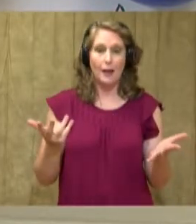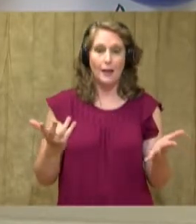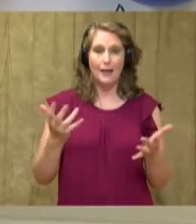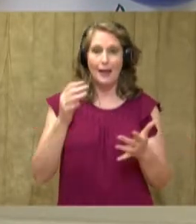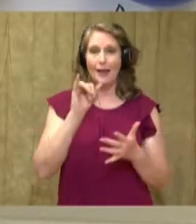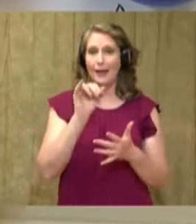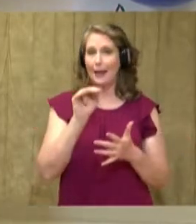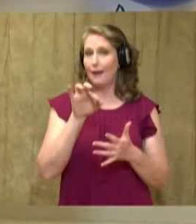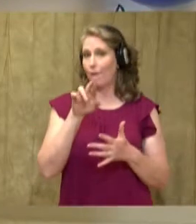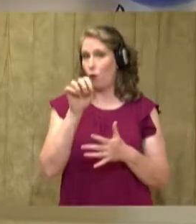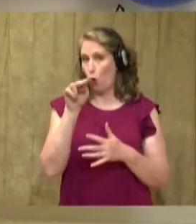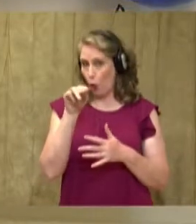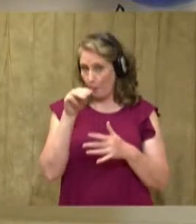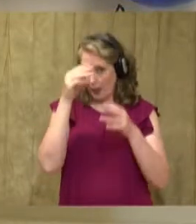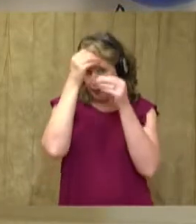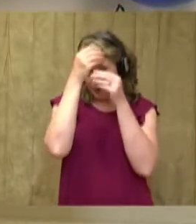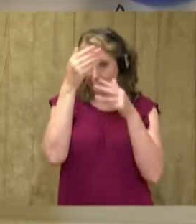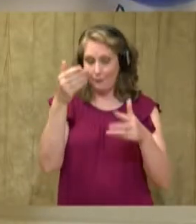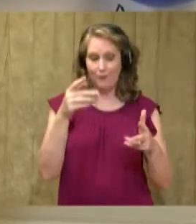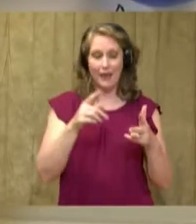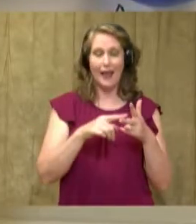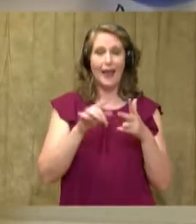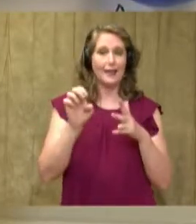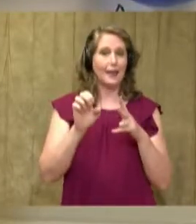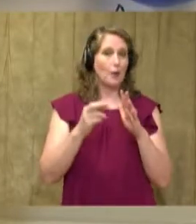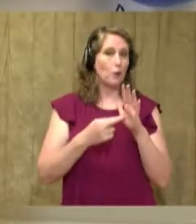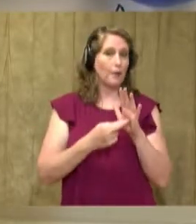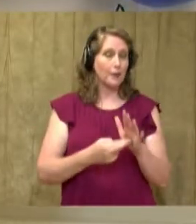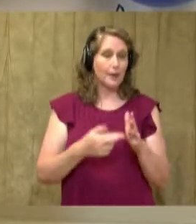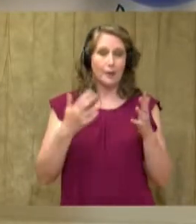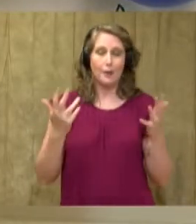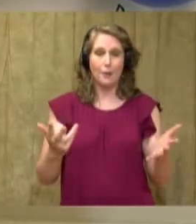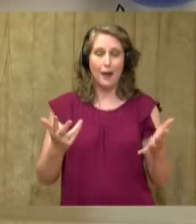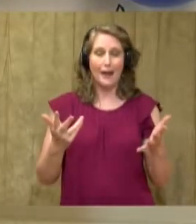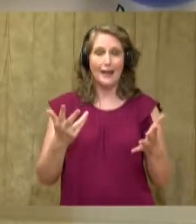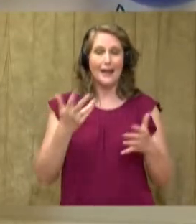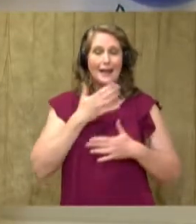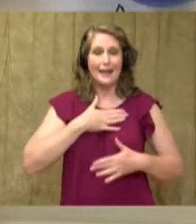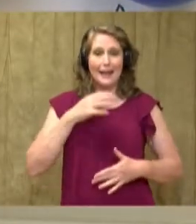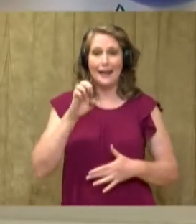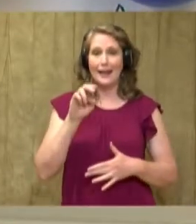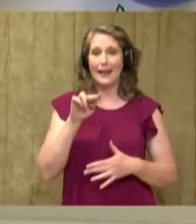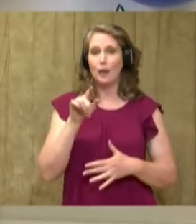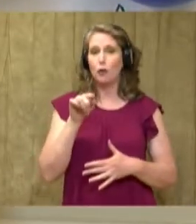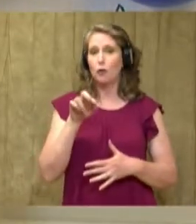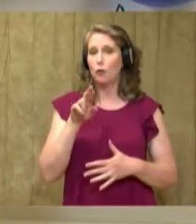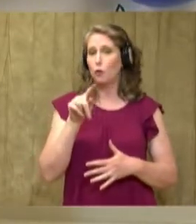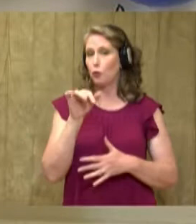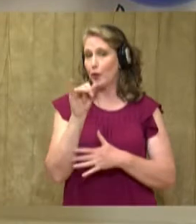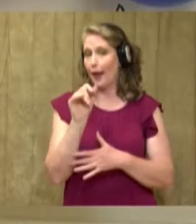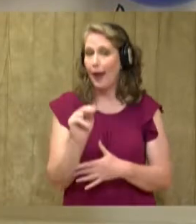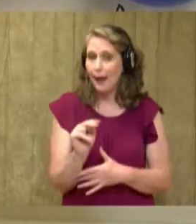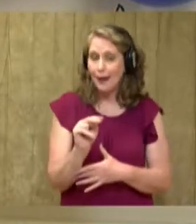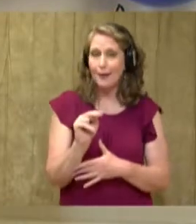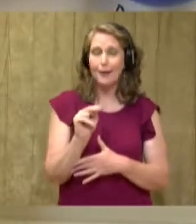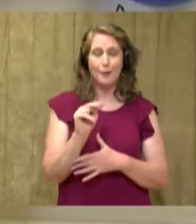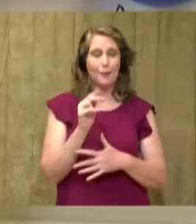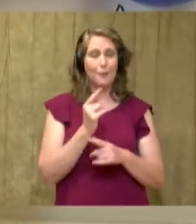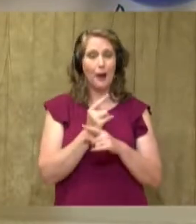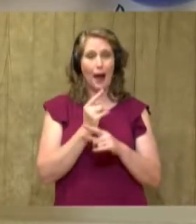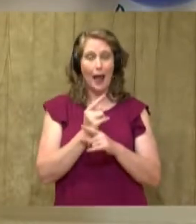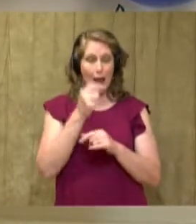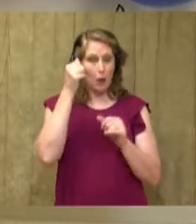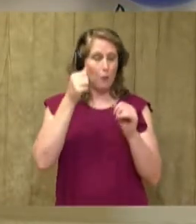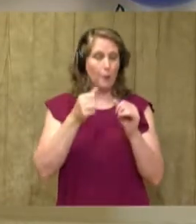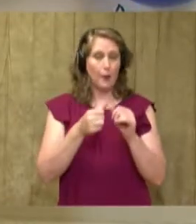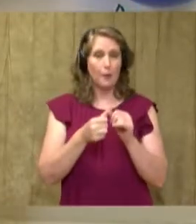To inform. And the E stands for to entertain. Persuade, inform, entertain. And remember,